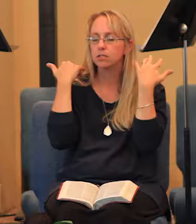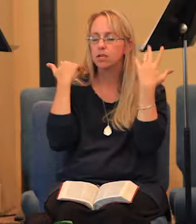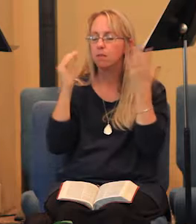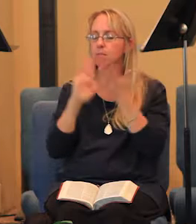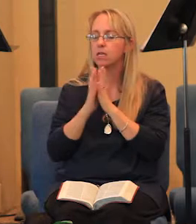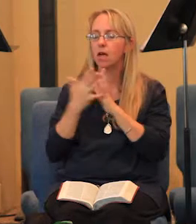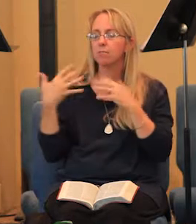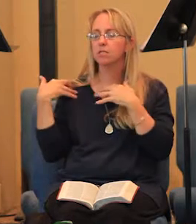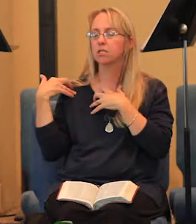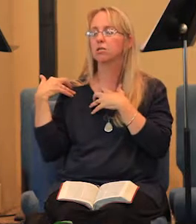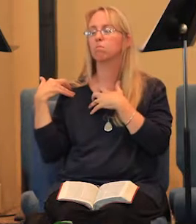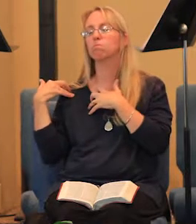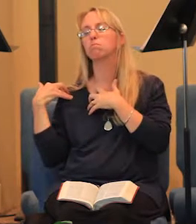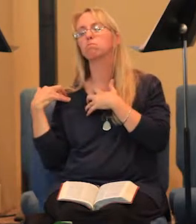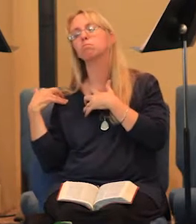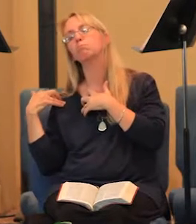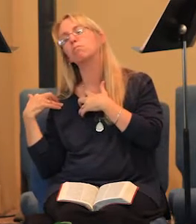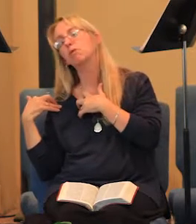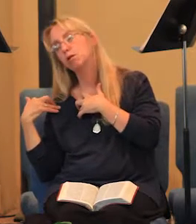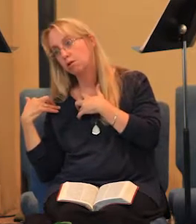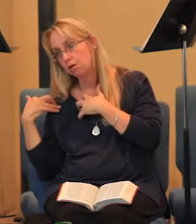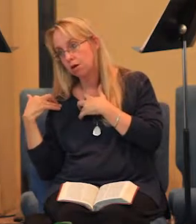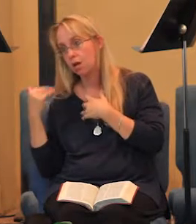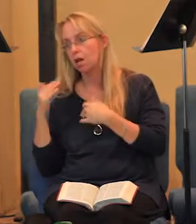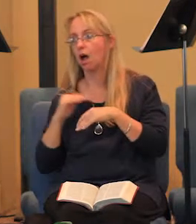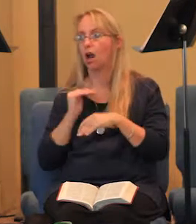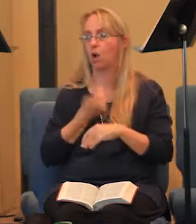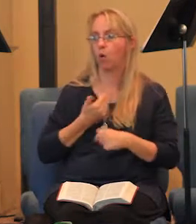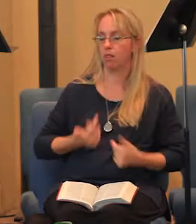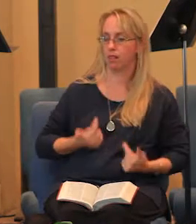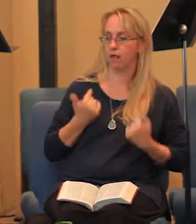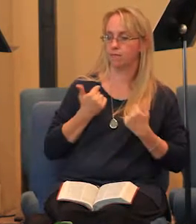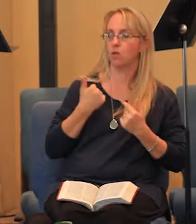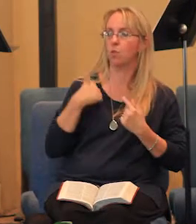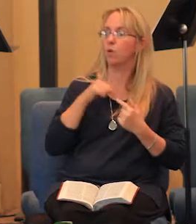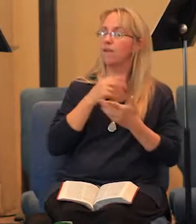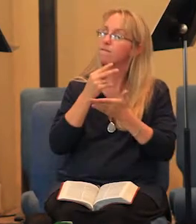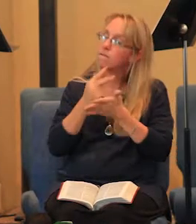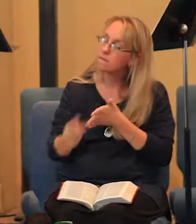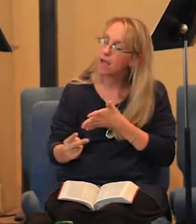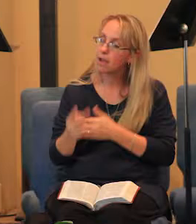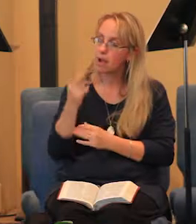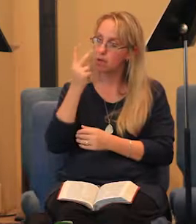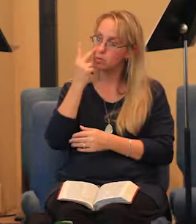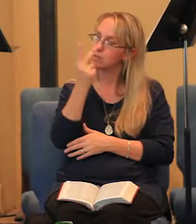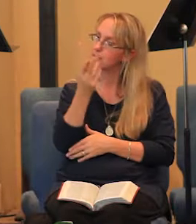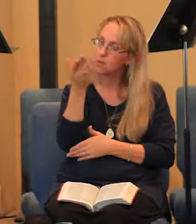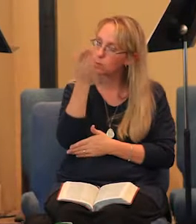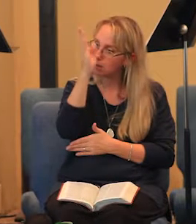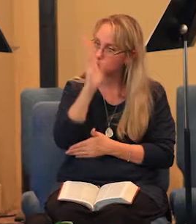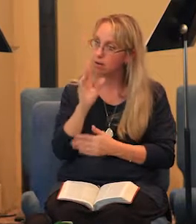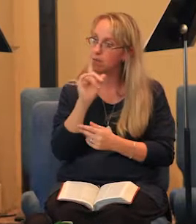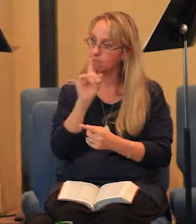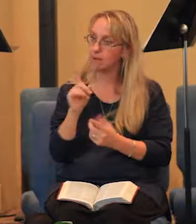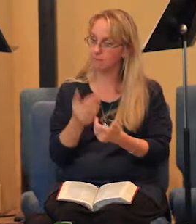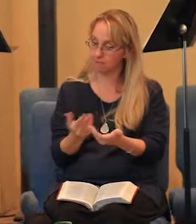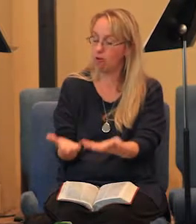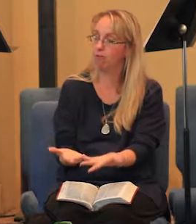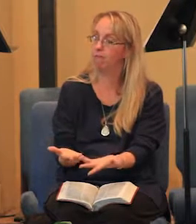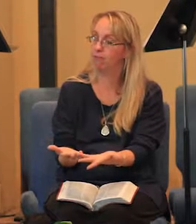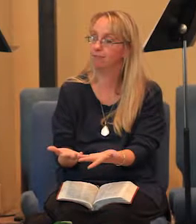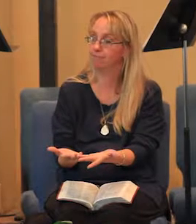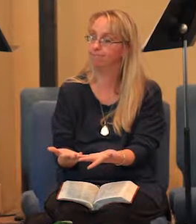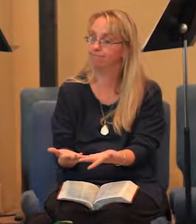such a burden and such a brick on our lives that we fail to see what God has to